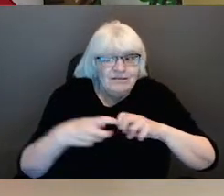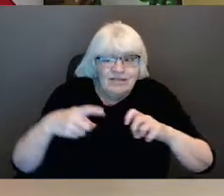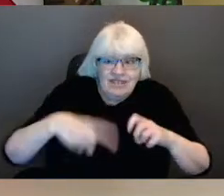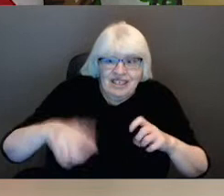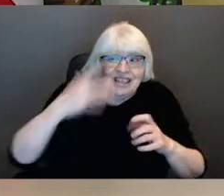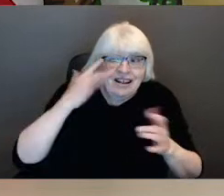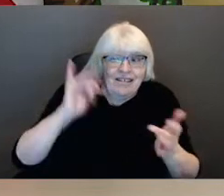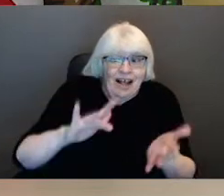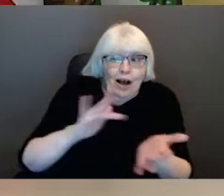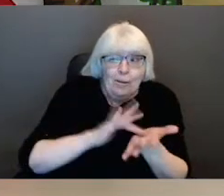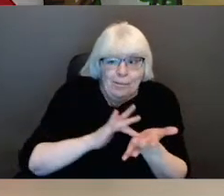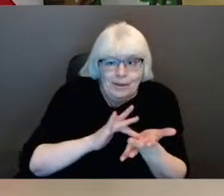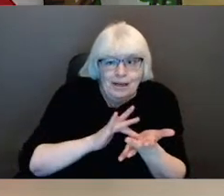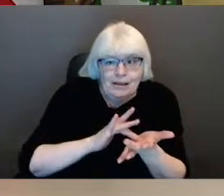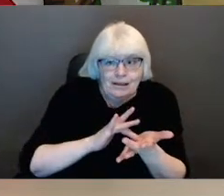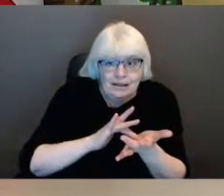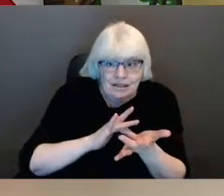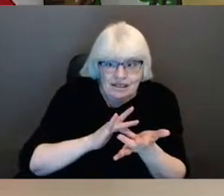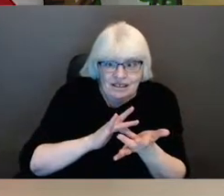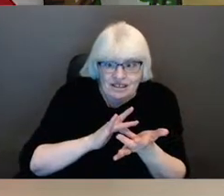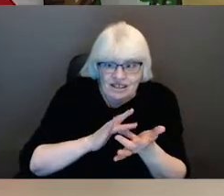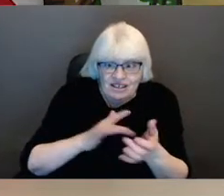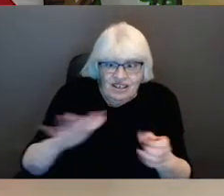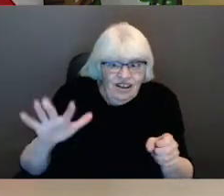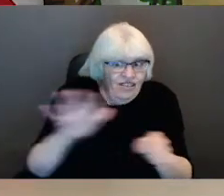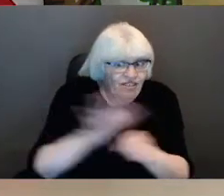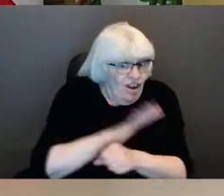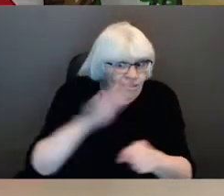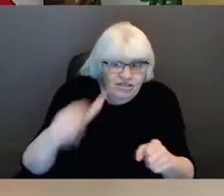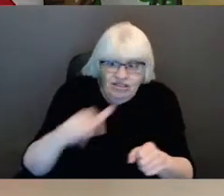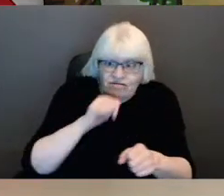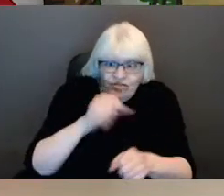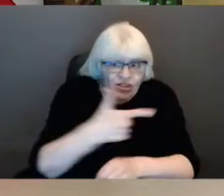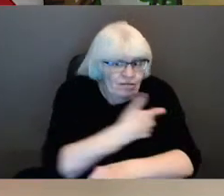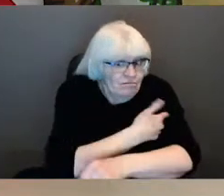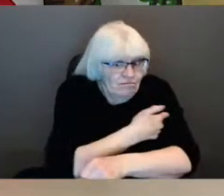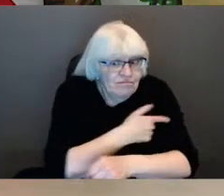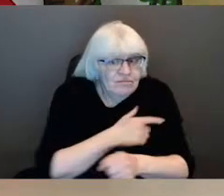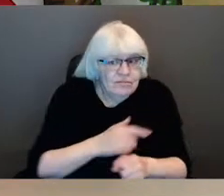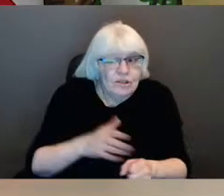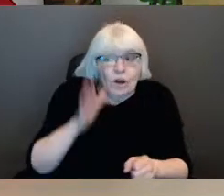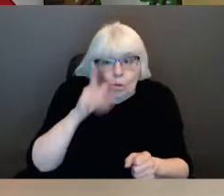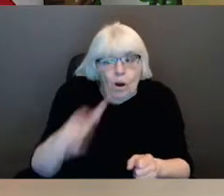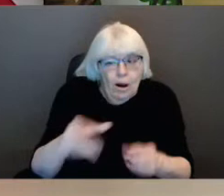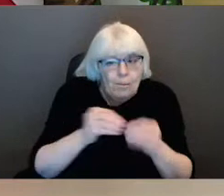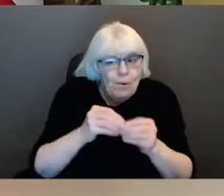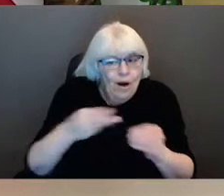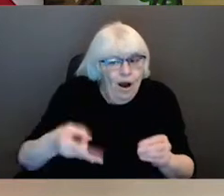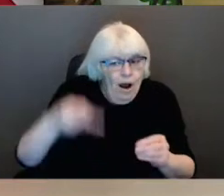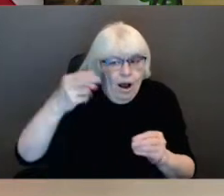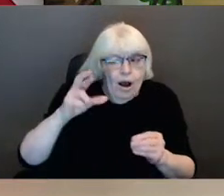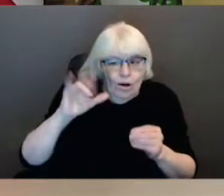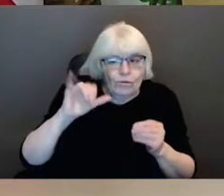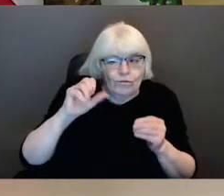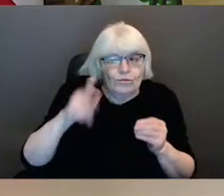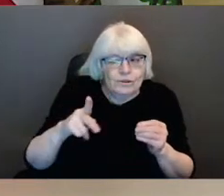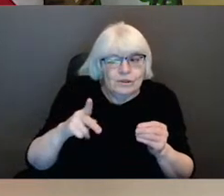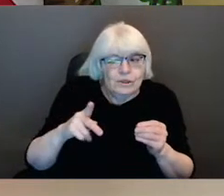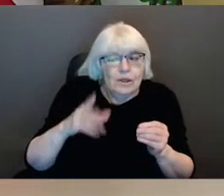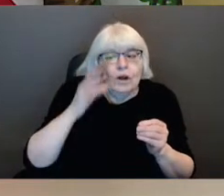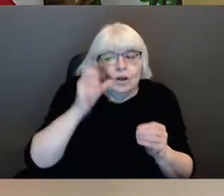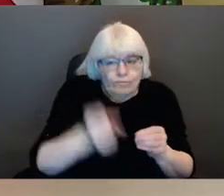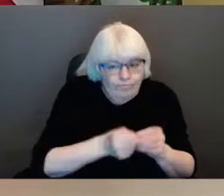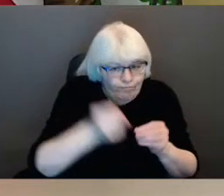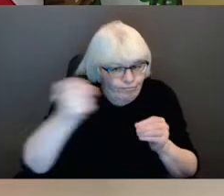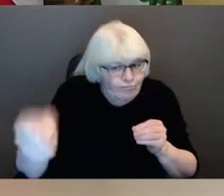not being fully vaccinated, puts people at a bit higher risk of ending up in hospital. So we would want to make sure we try to reach out